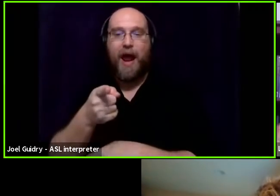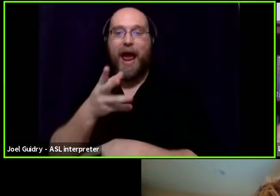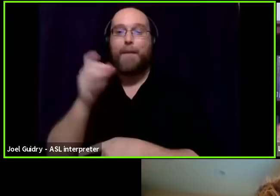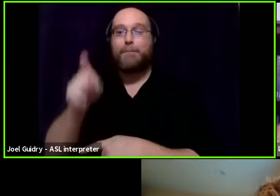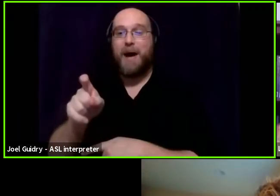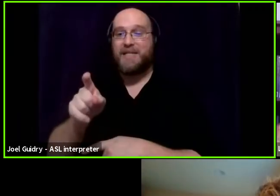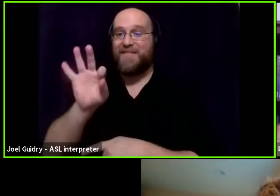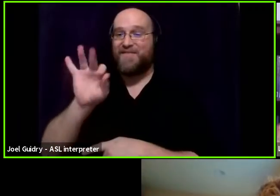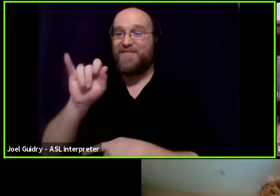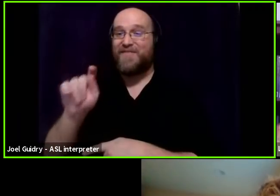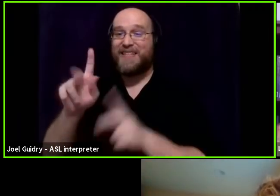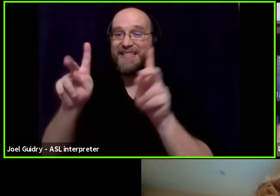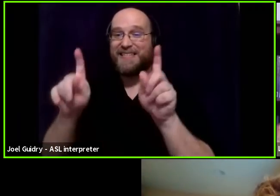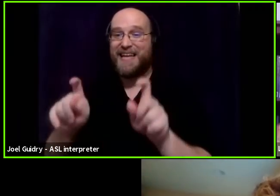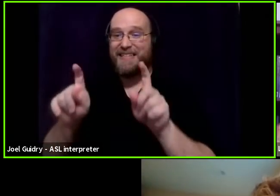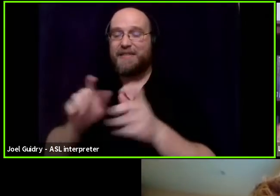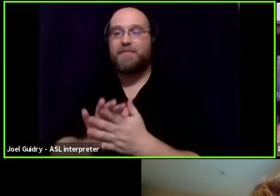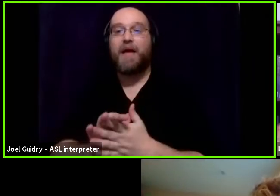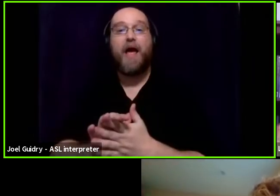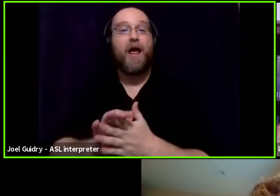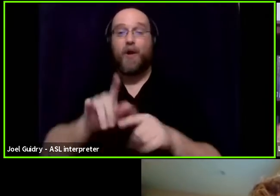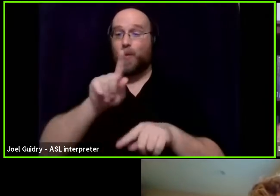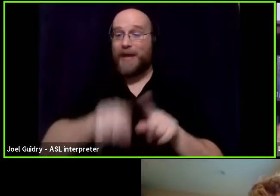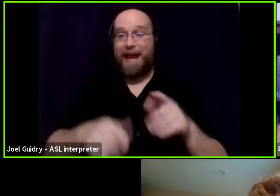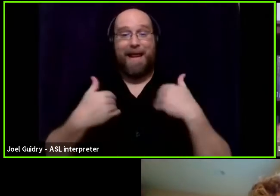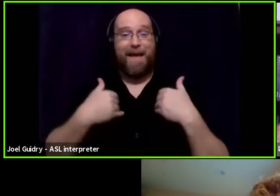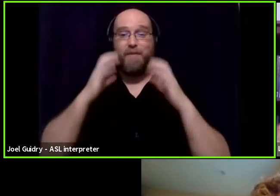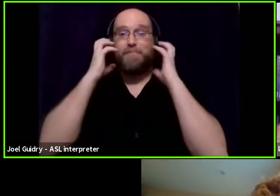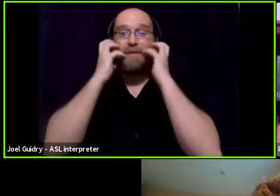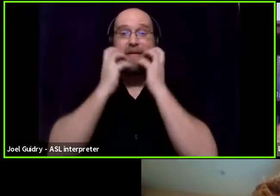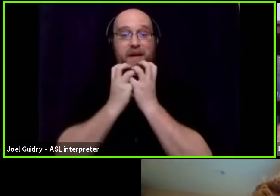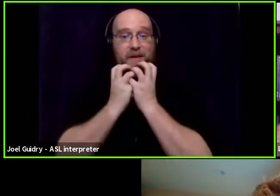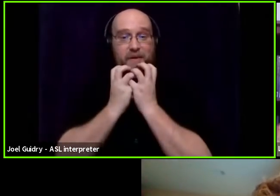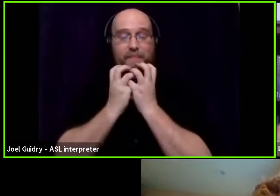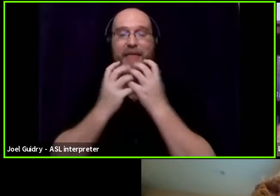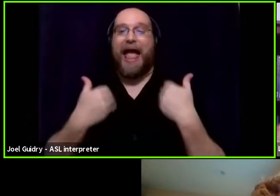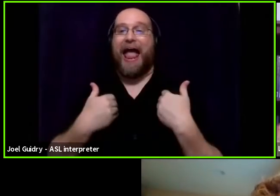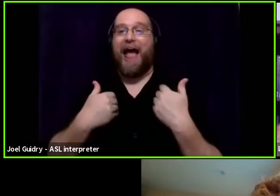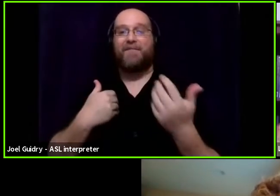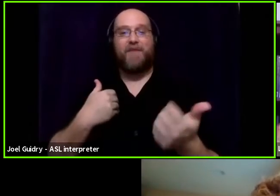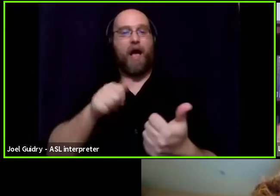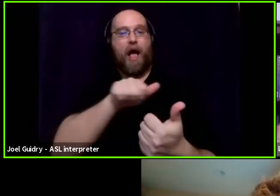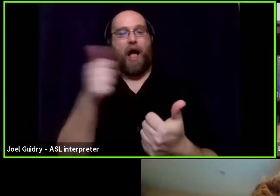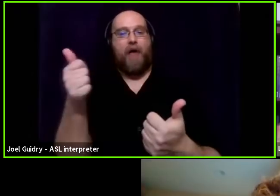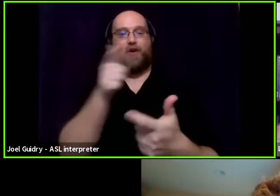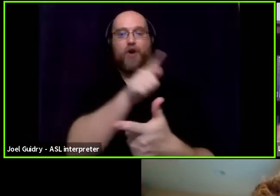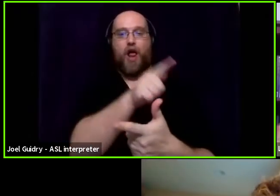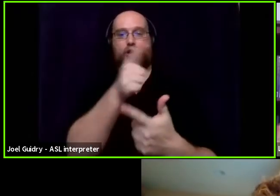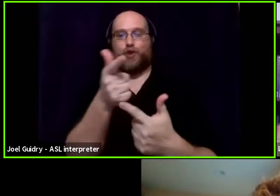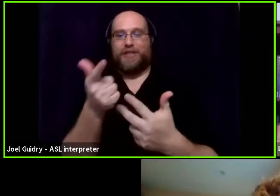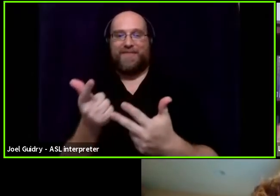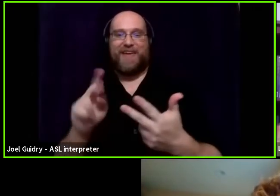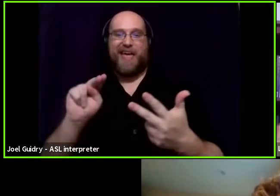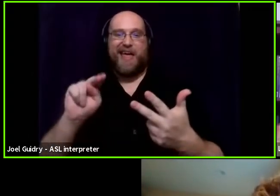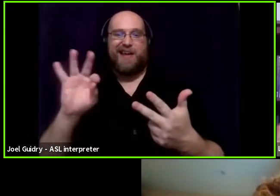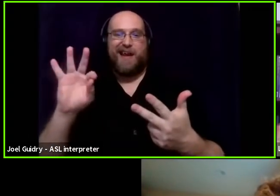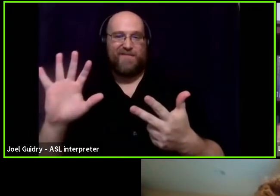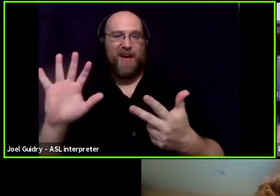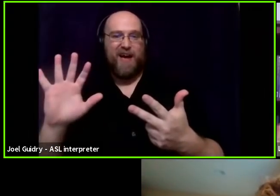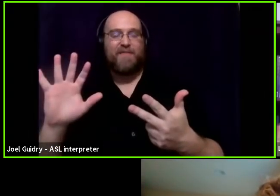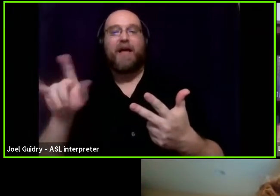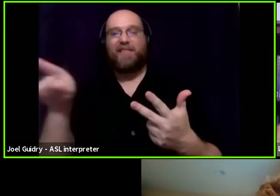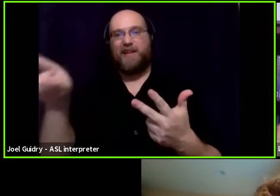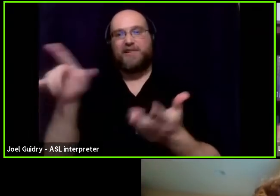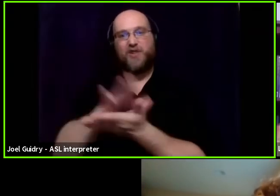There are some alternatives to the N95, which we went over briefly, and the document goes into more